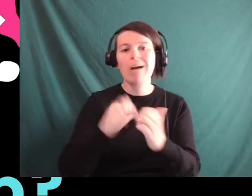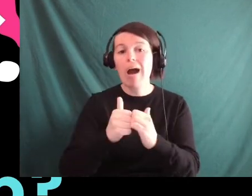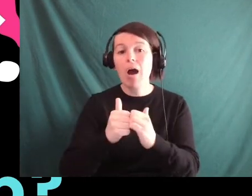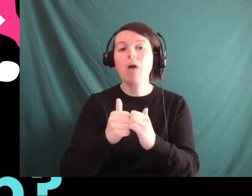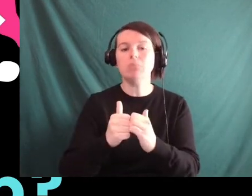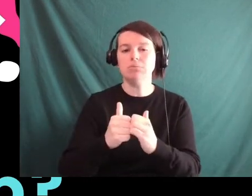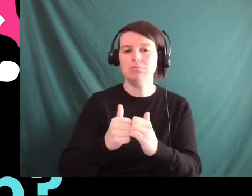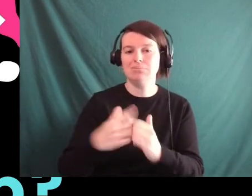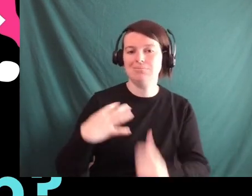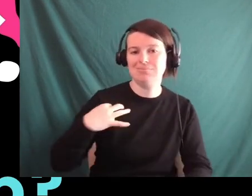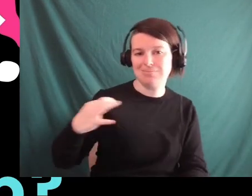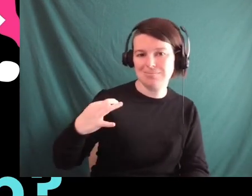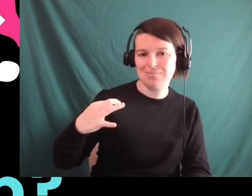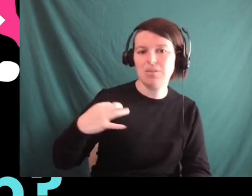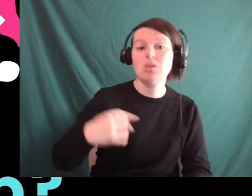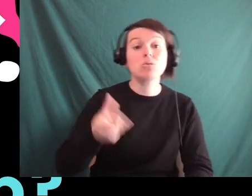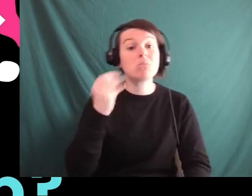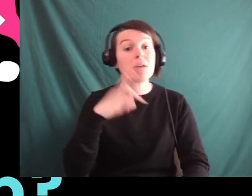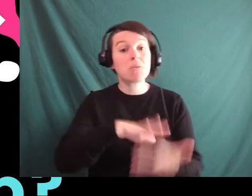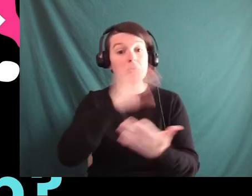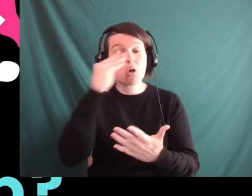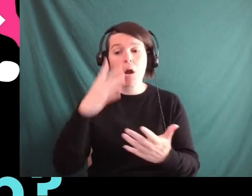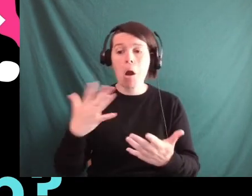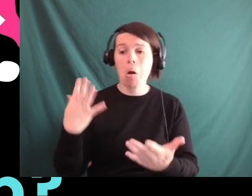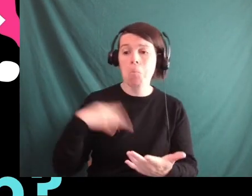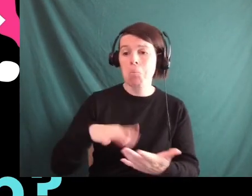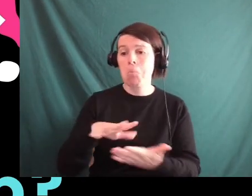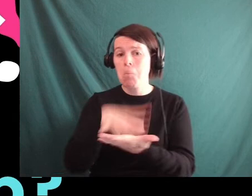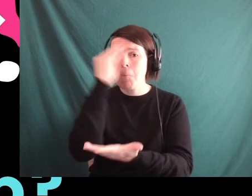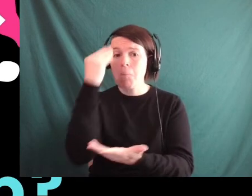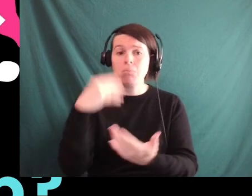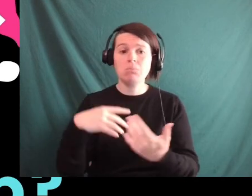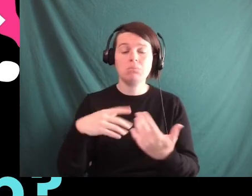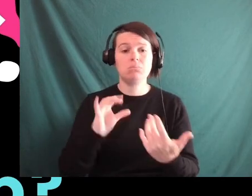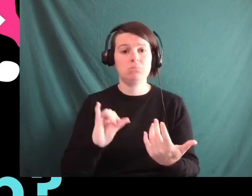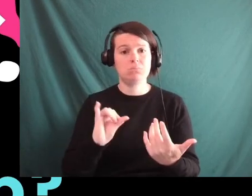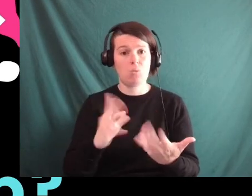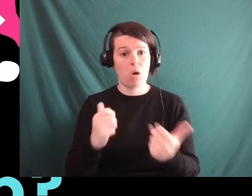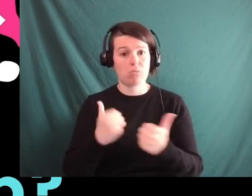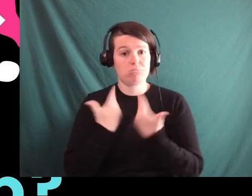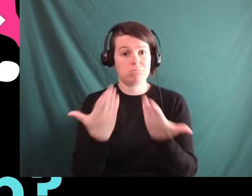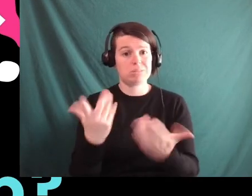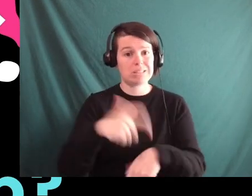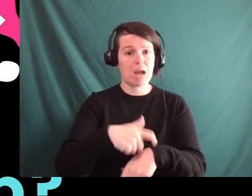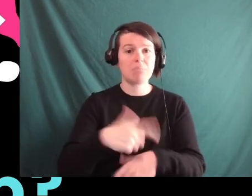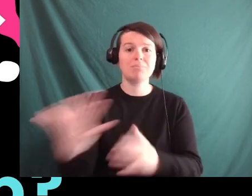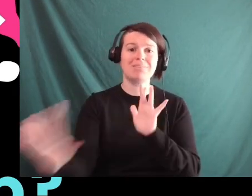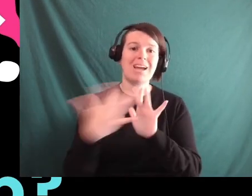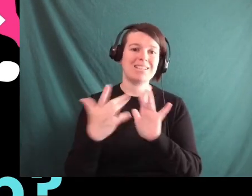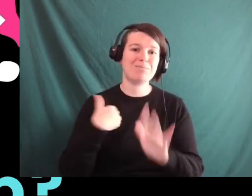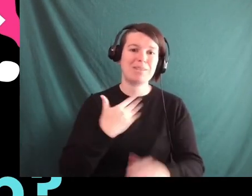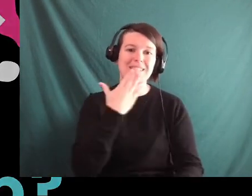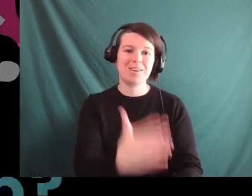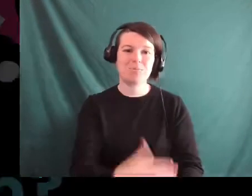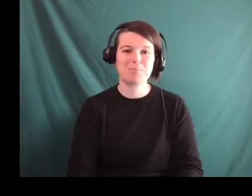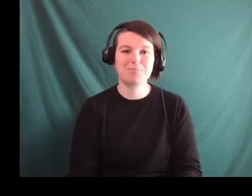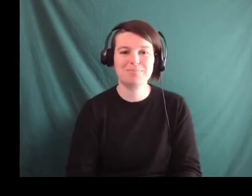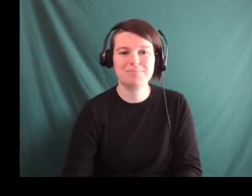if you found any of this information helpful or would like to volunteer your time, please do reach out to me. Thank you.